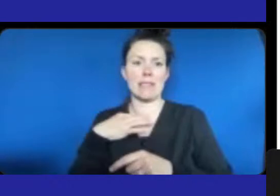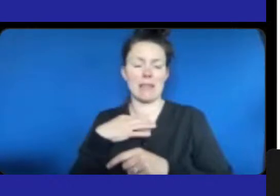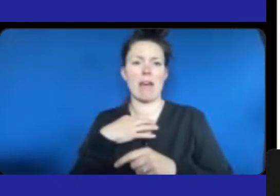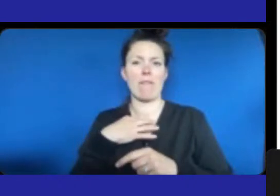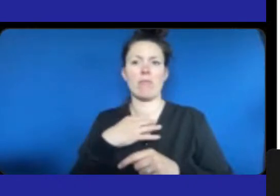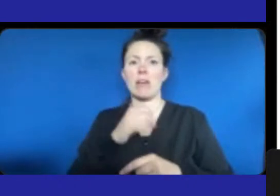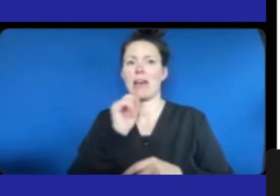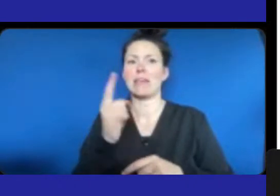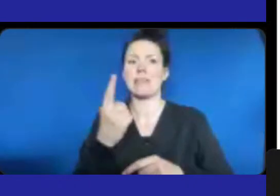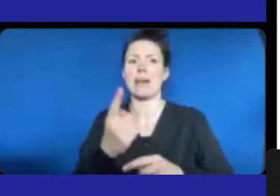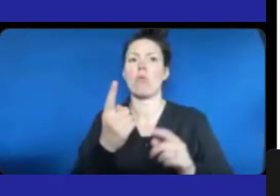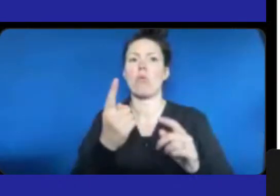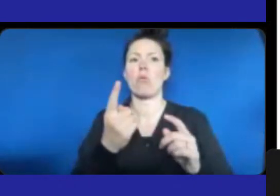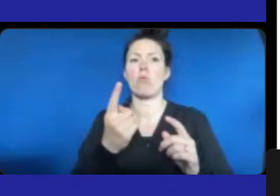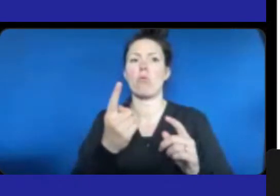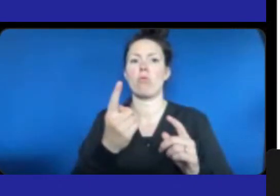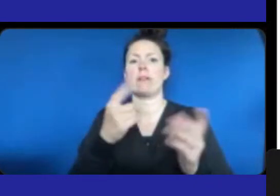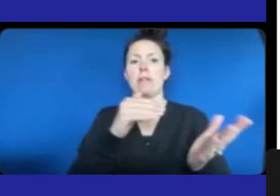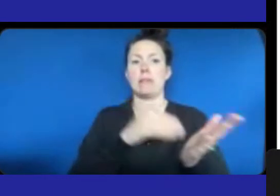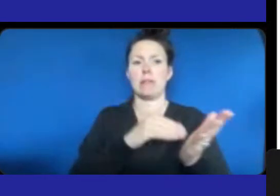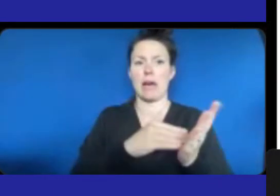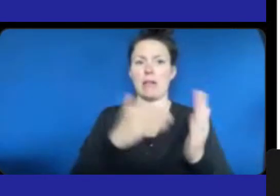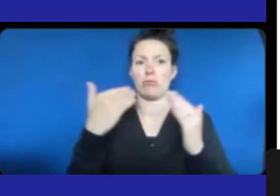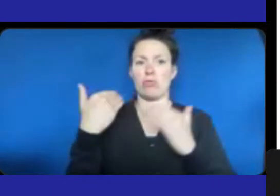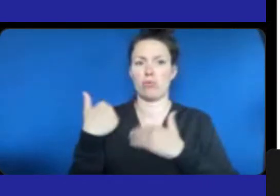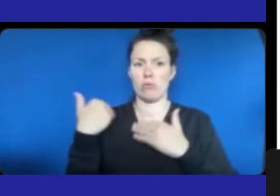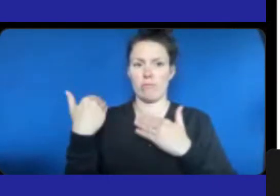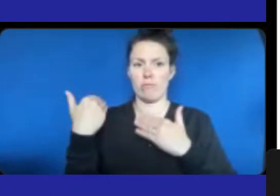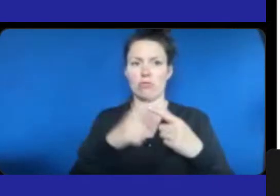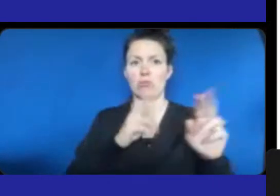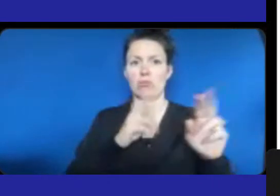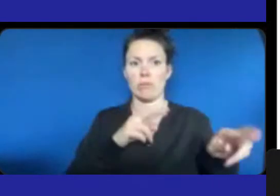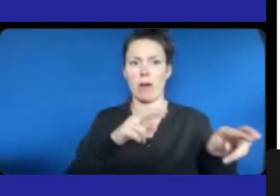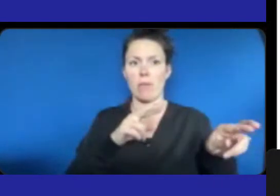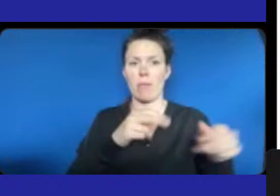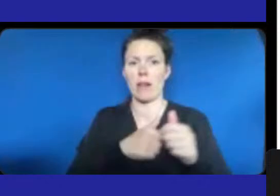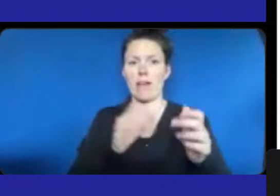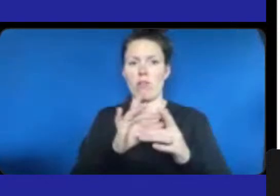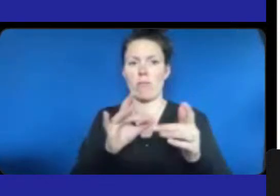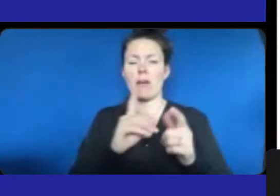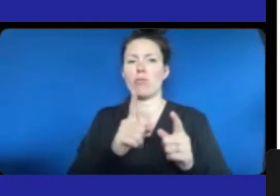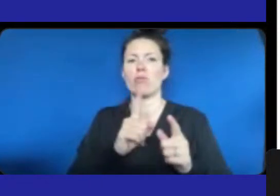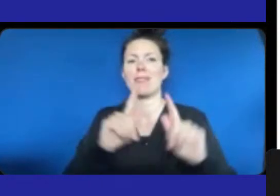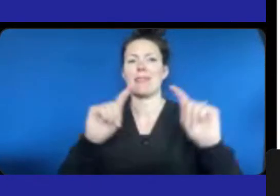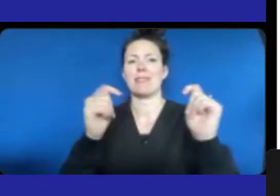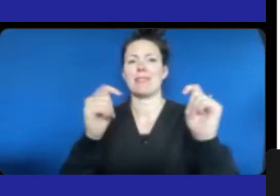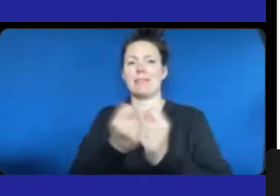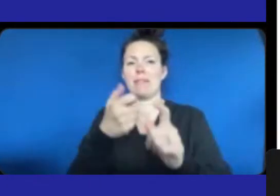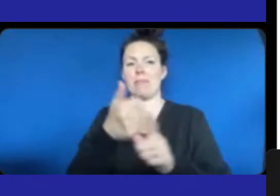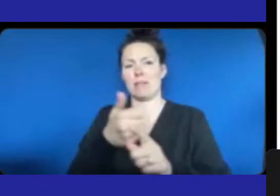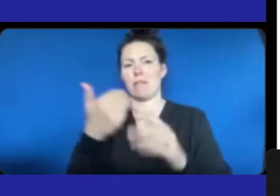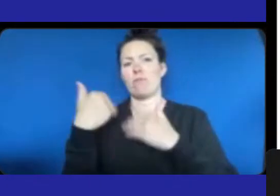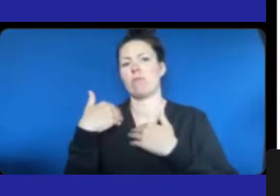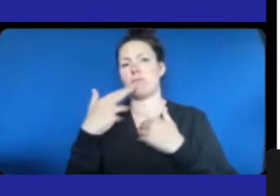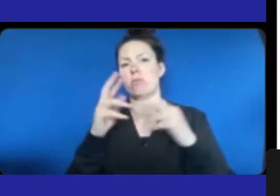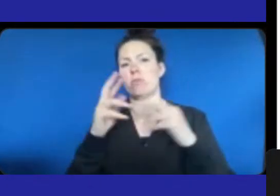doctor's responsibility to respond to every single message that comes in, and we've got work to do there. That's a key